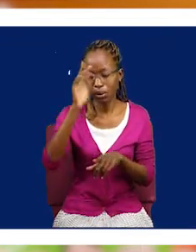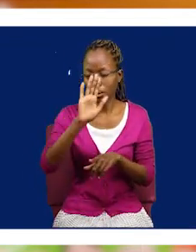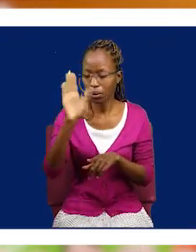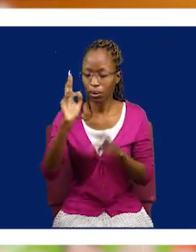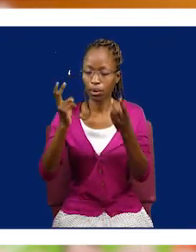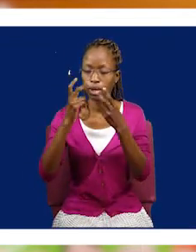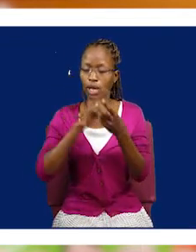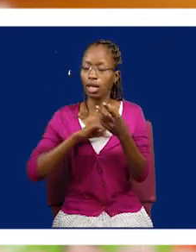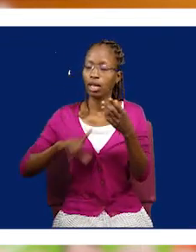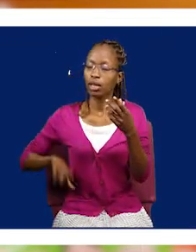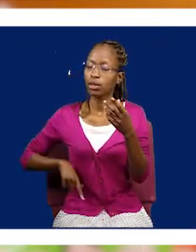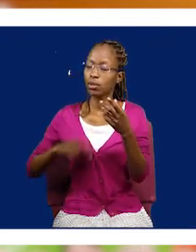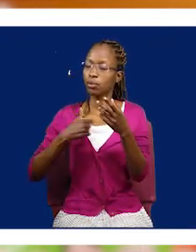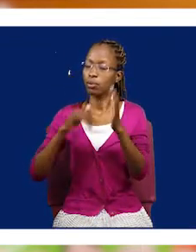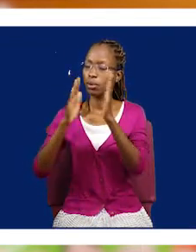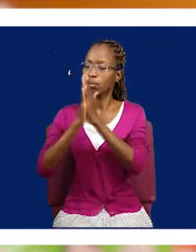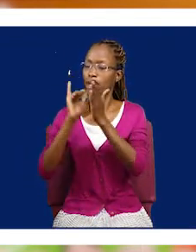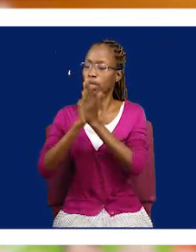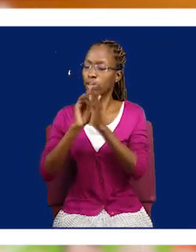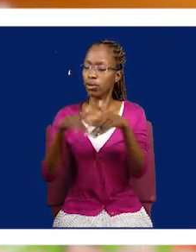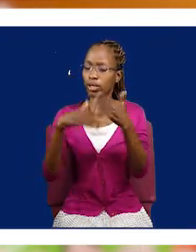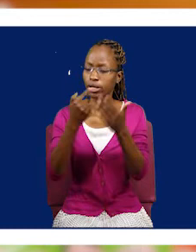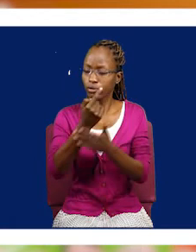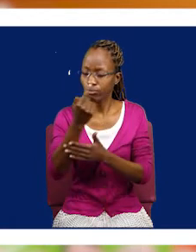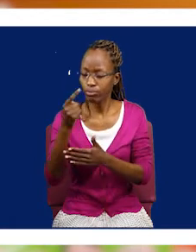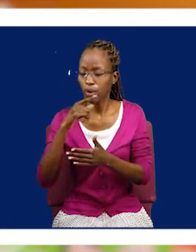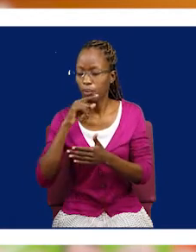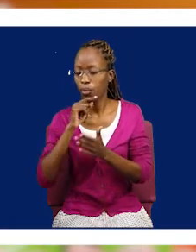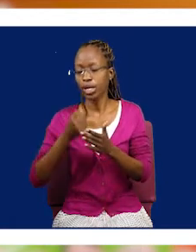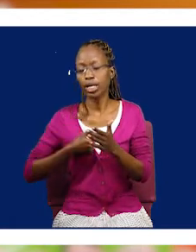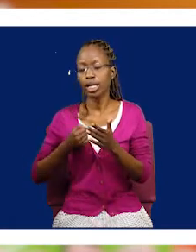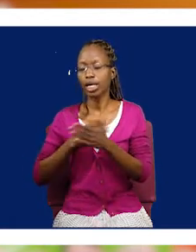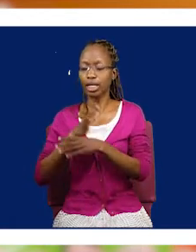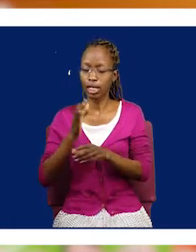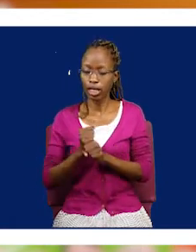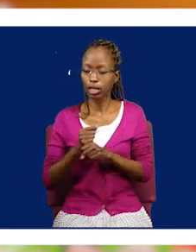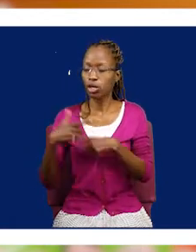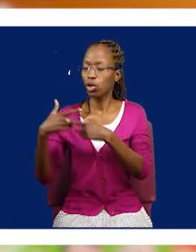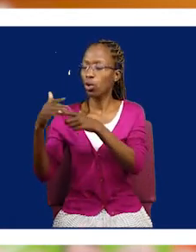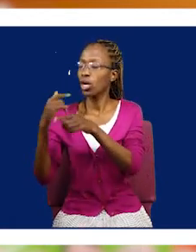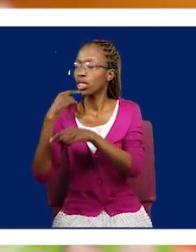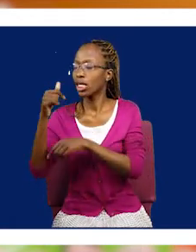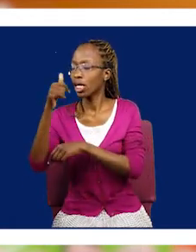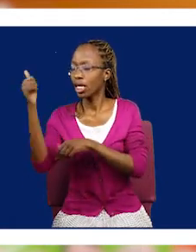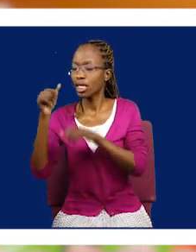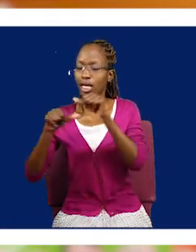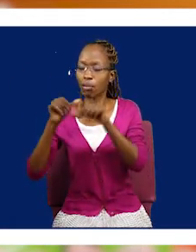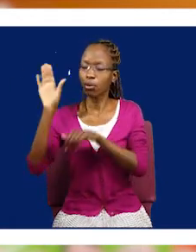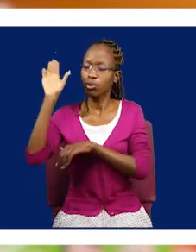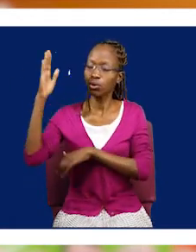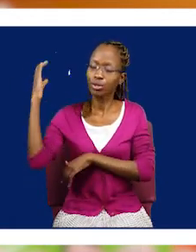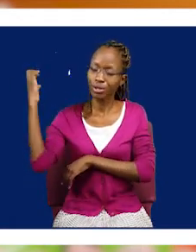you give each boy and each girl courage to go out and tell others about you, to evangelize,